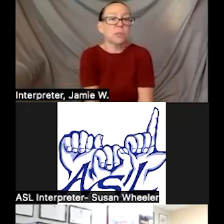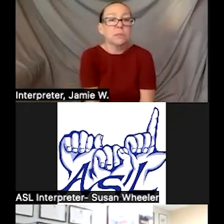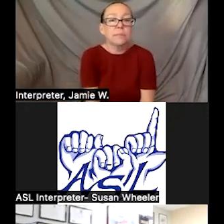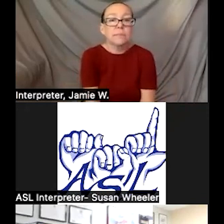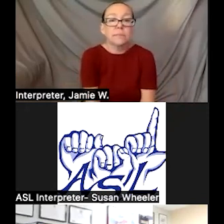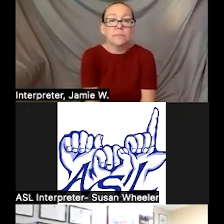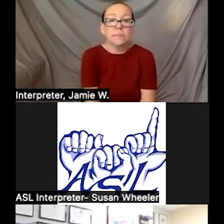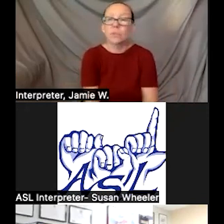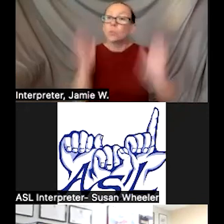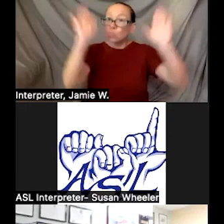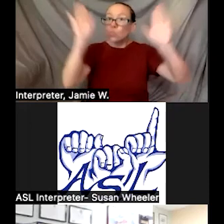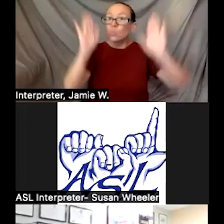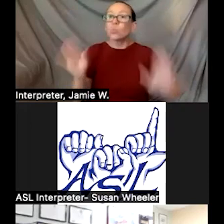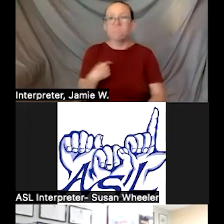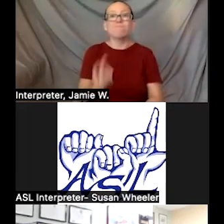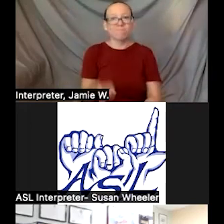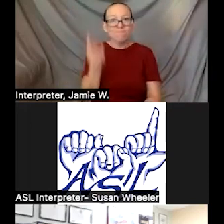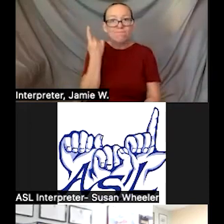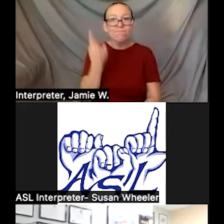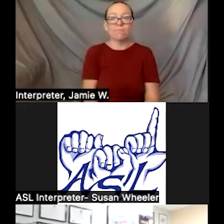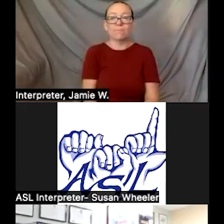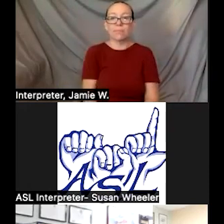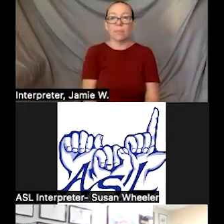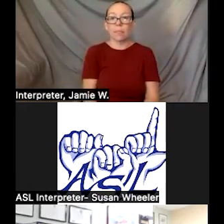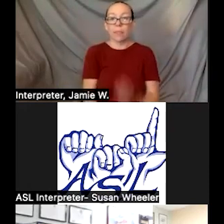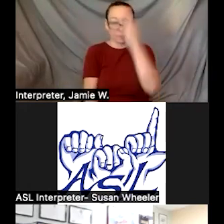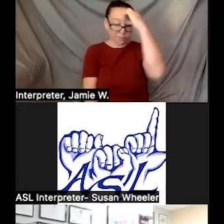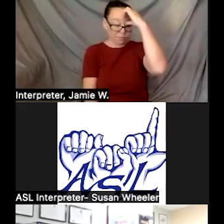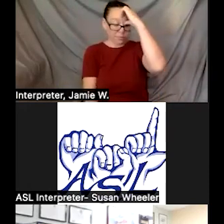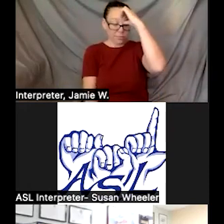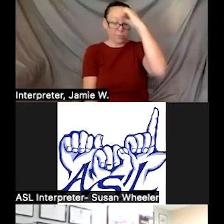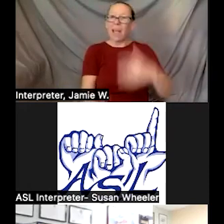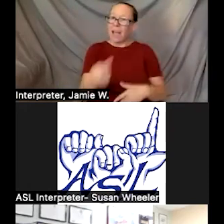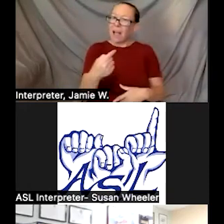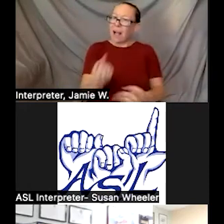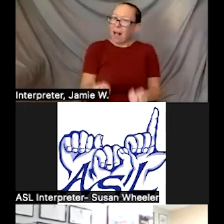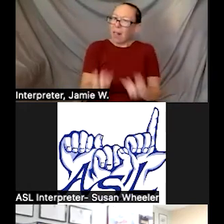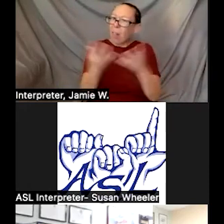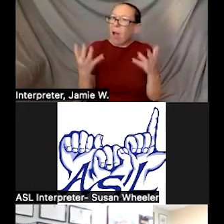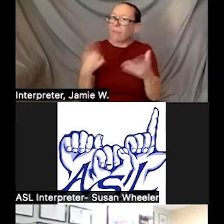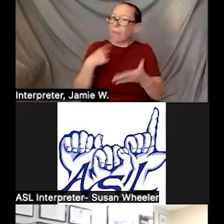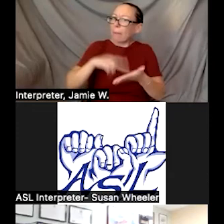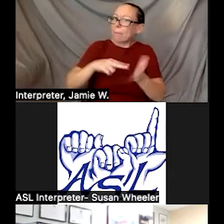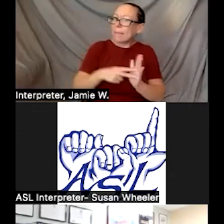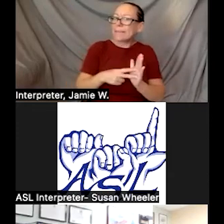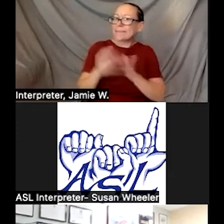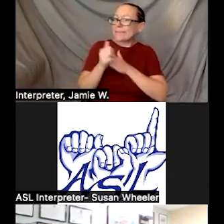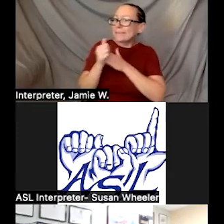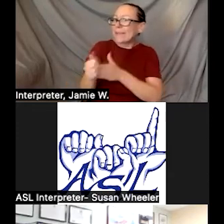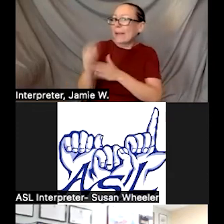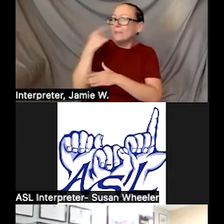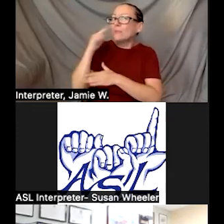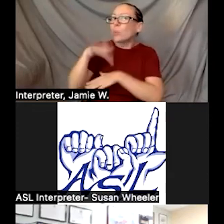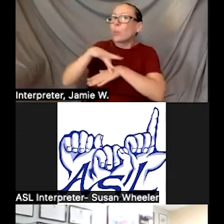Fantastic, understood. Yeah, a lot of what I'm talking about are guidance on what to do during earthquakes for staff, for